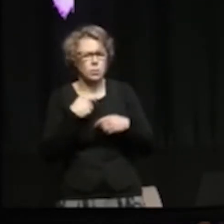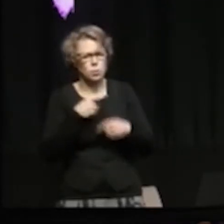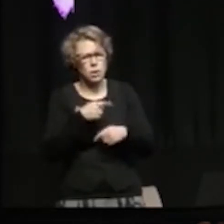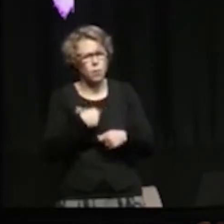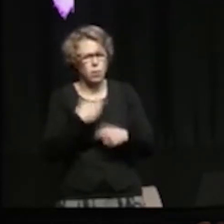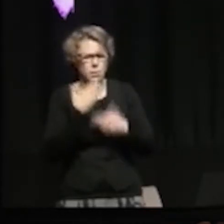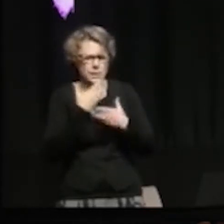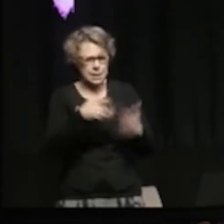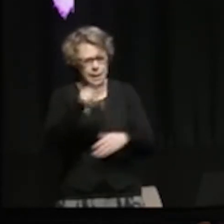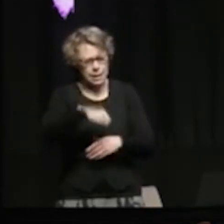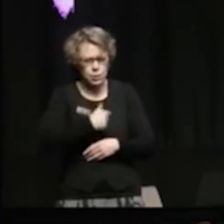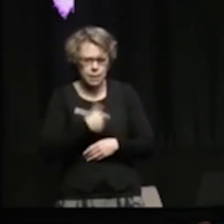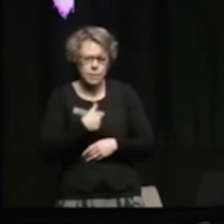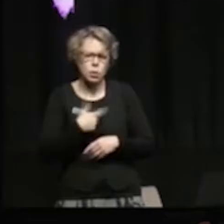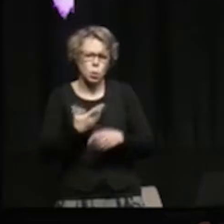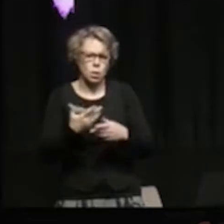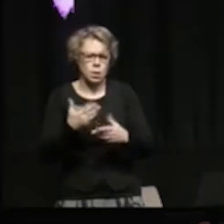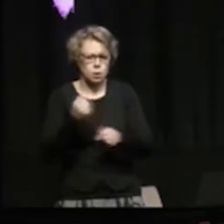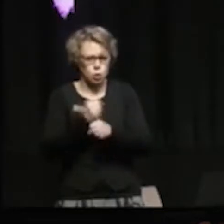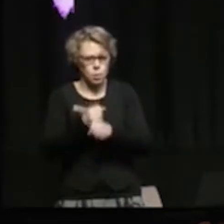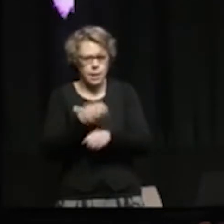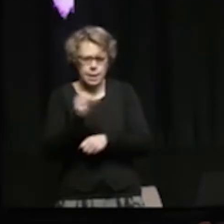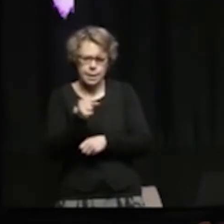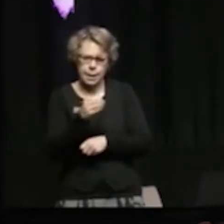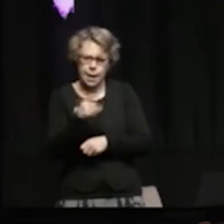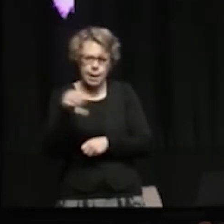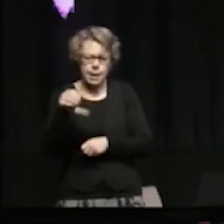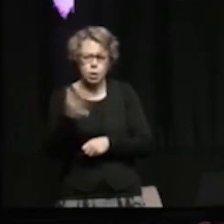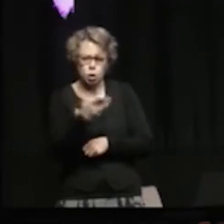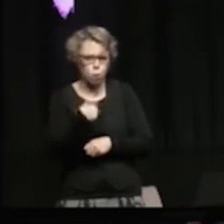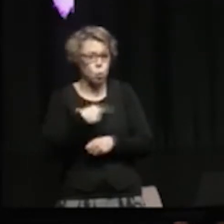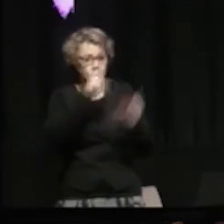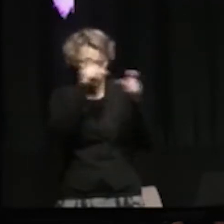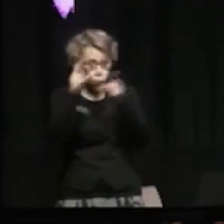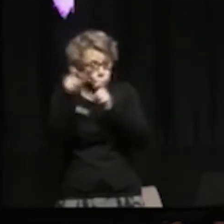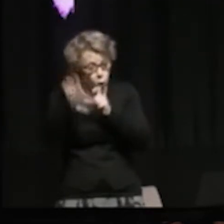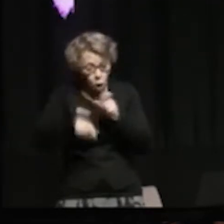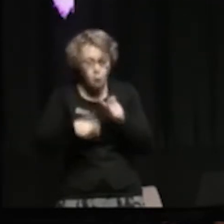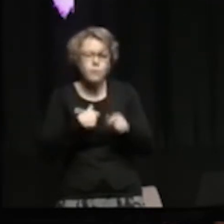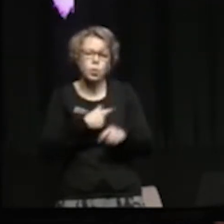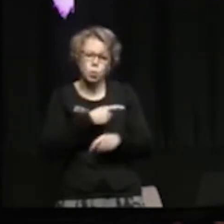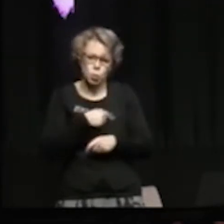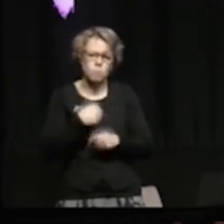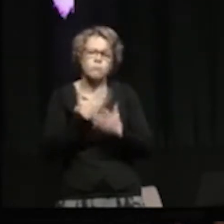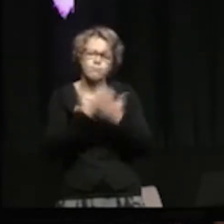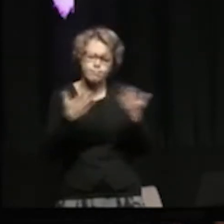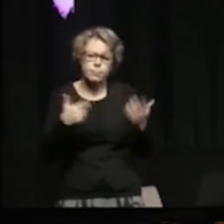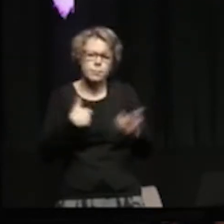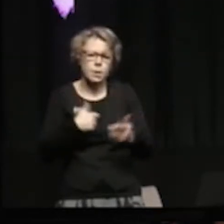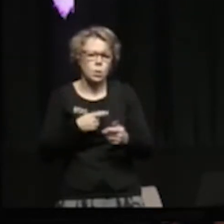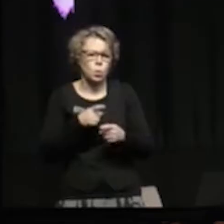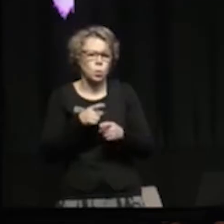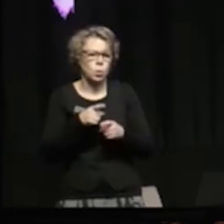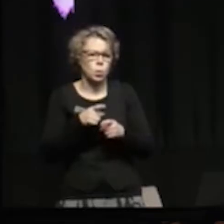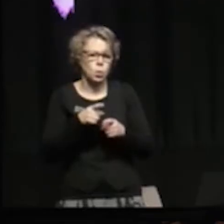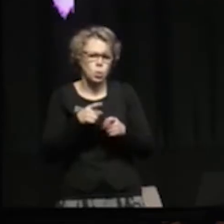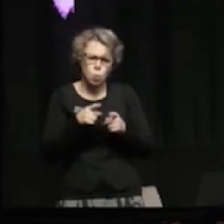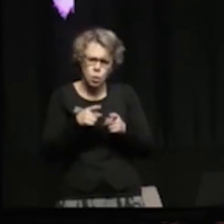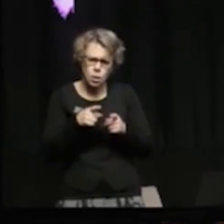really. You can talk a little bit about yourself, but of course you own a gallery, you are a photographer of huge standing,